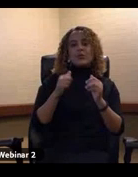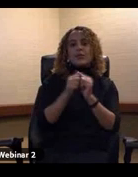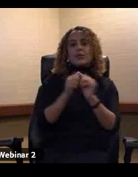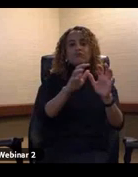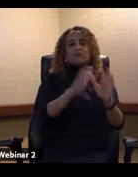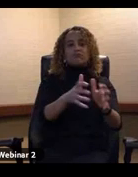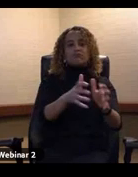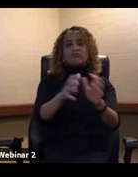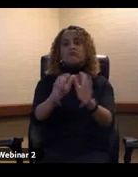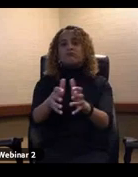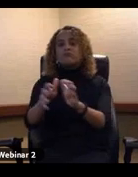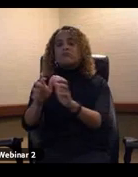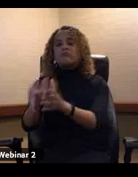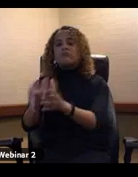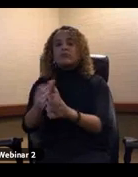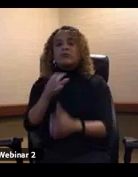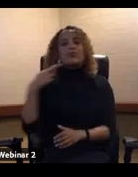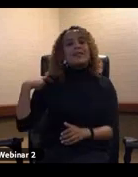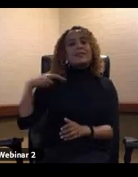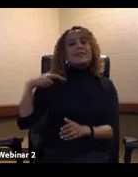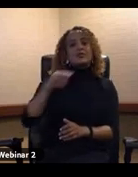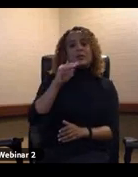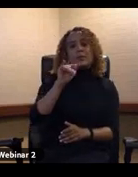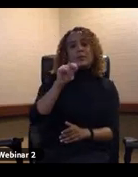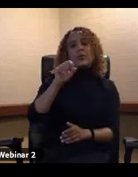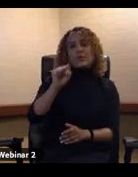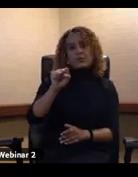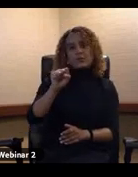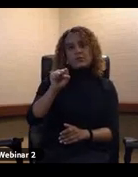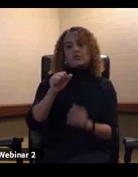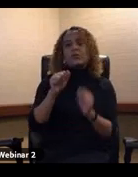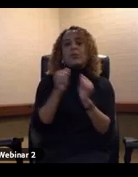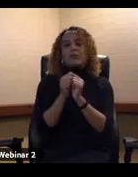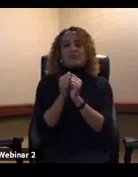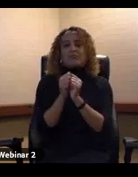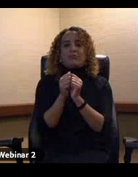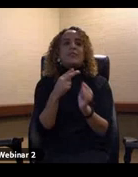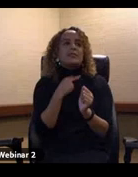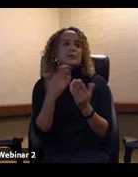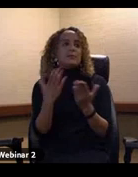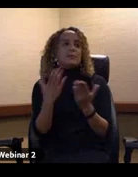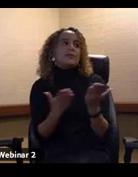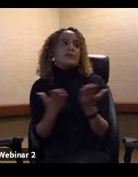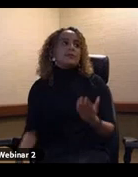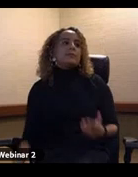minority who face barriers accessing and using victim services.